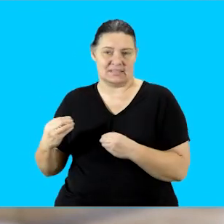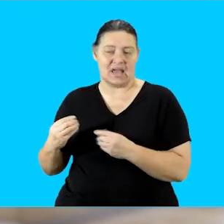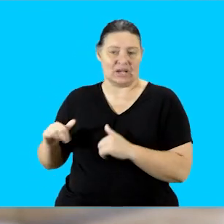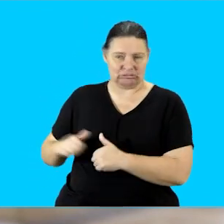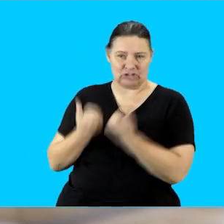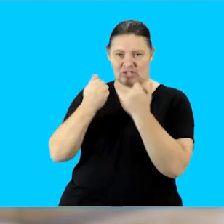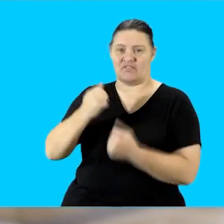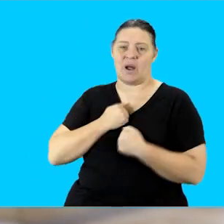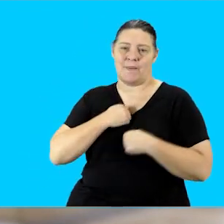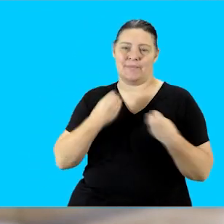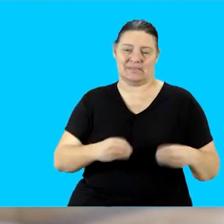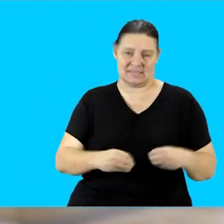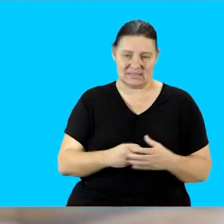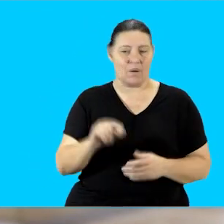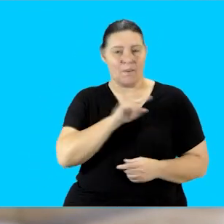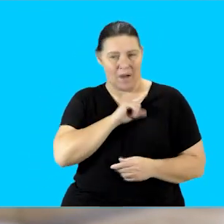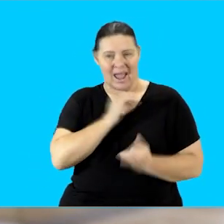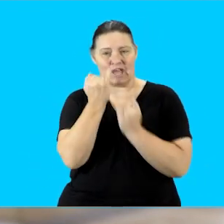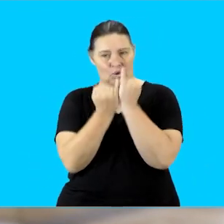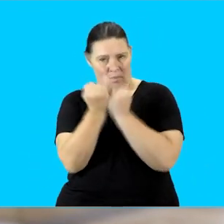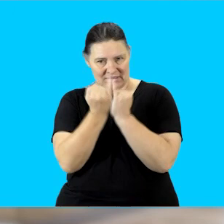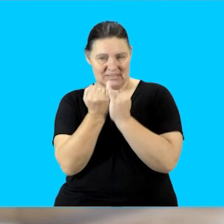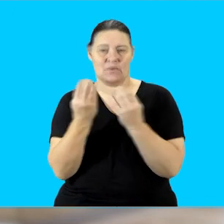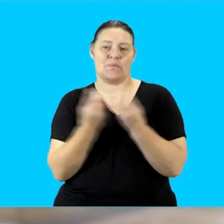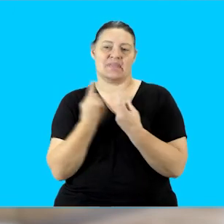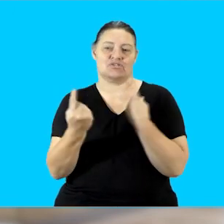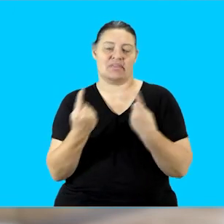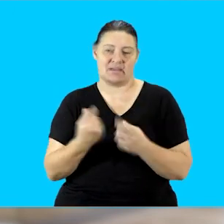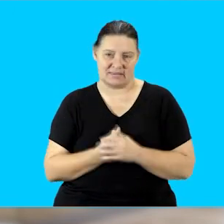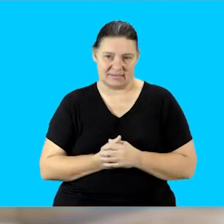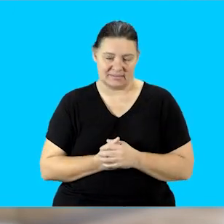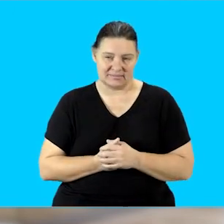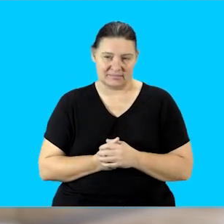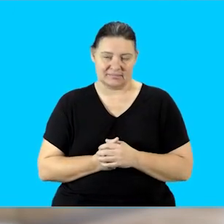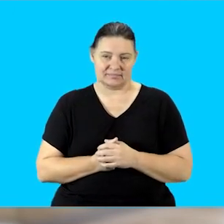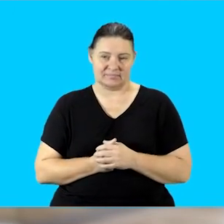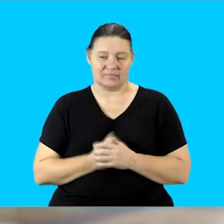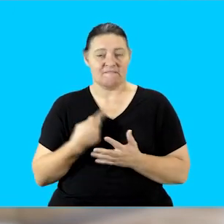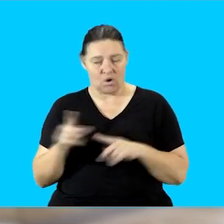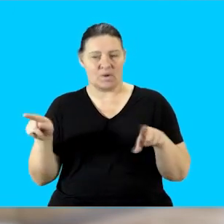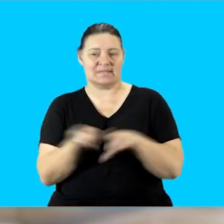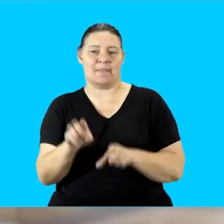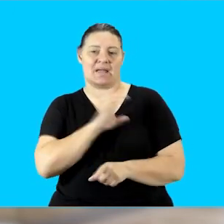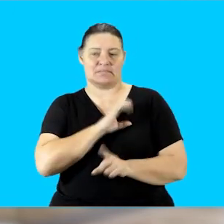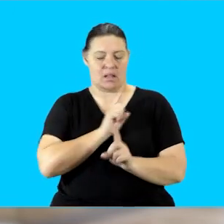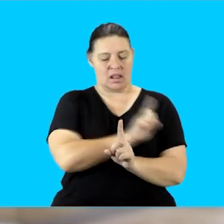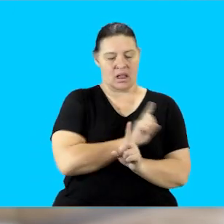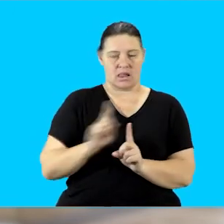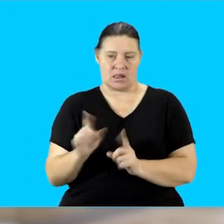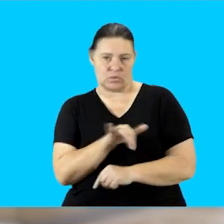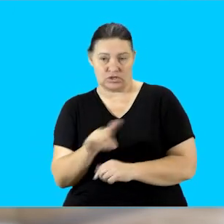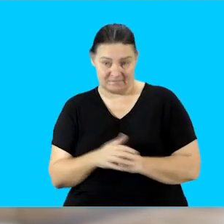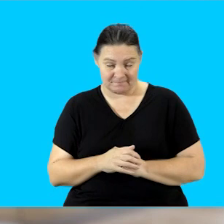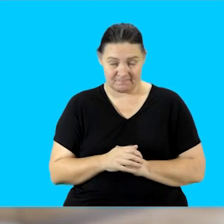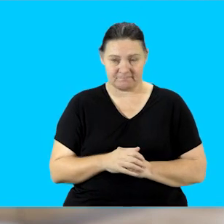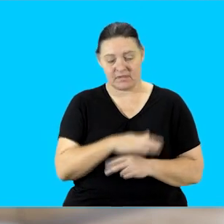businesses pose a challenge to us, because they are competing, we are competing actually with one another for the same customers.